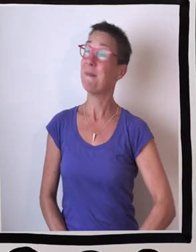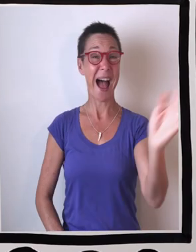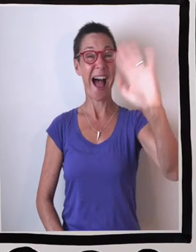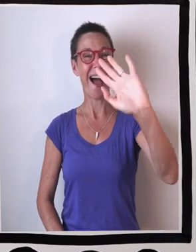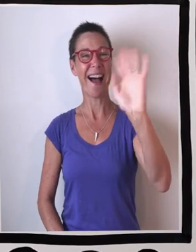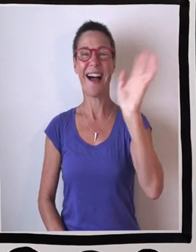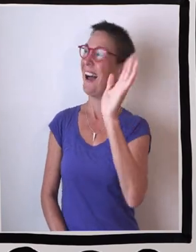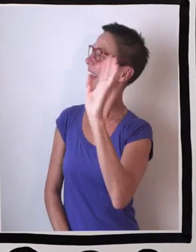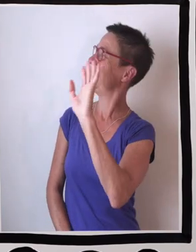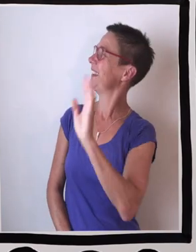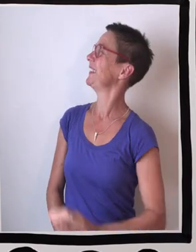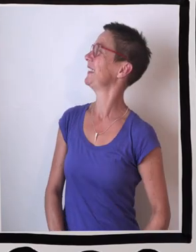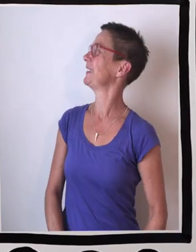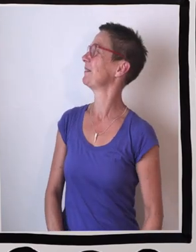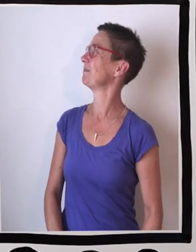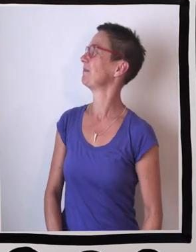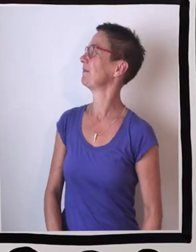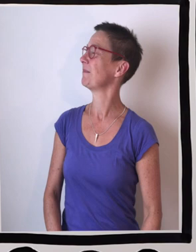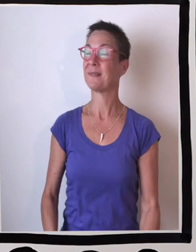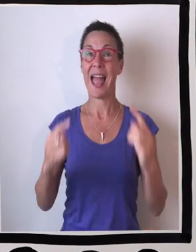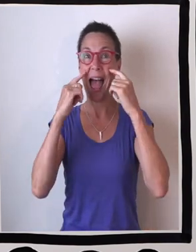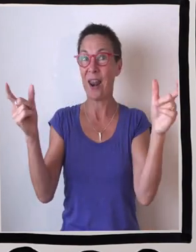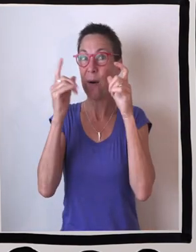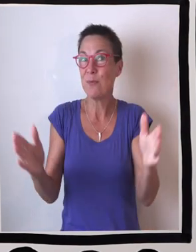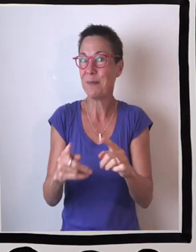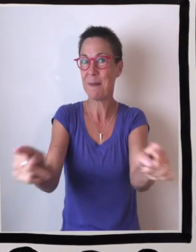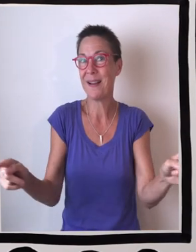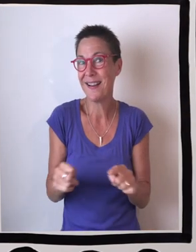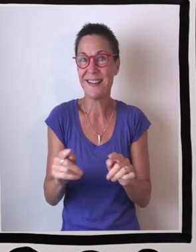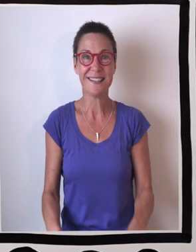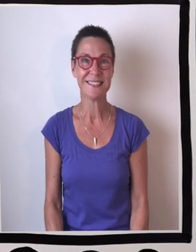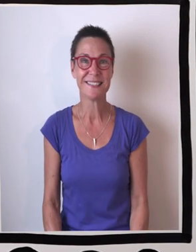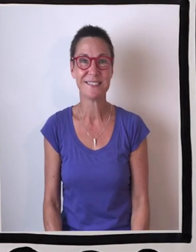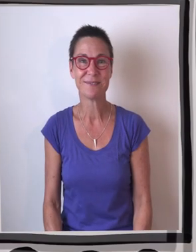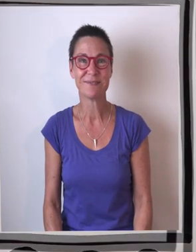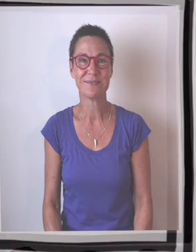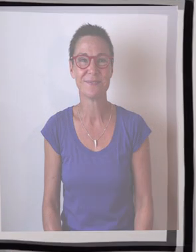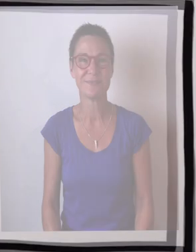Bye. It's Anna and Arji's Broom Cupboard.